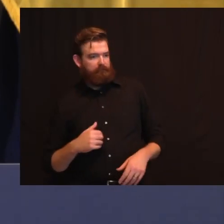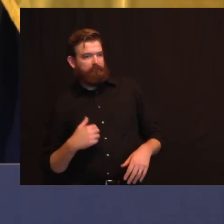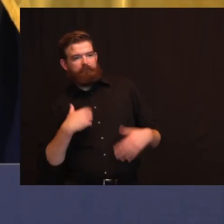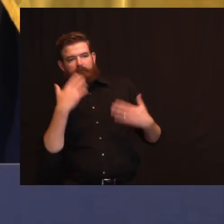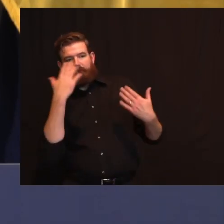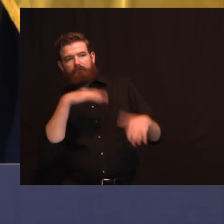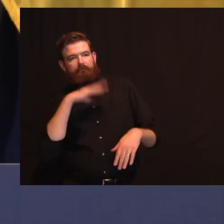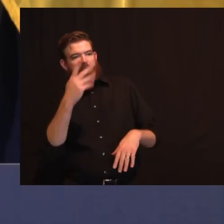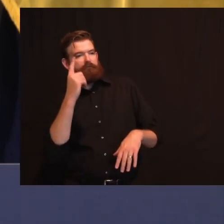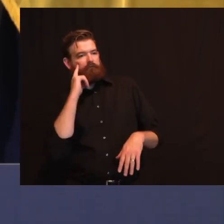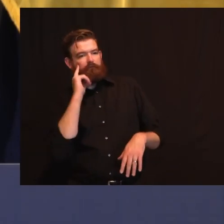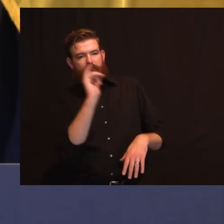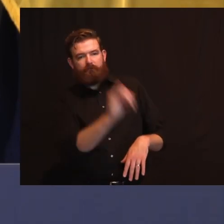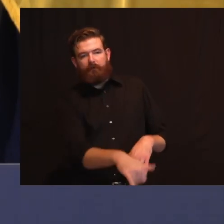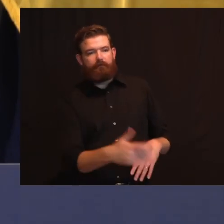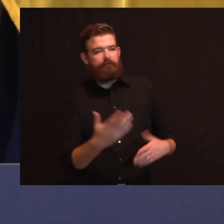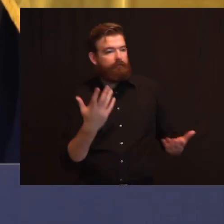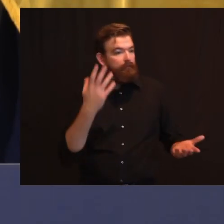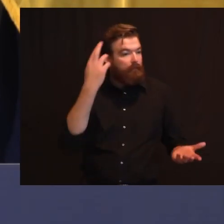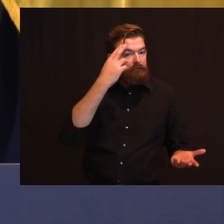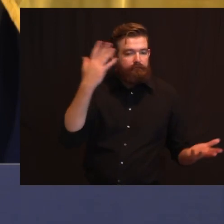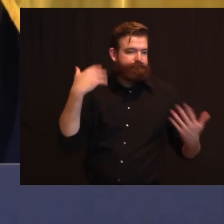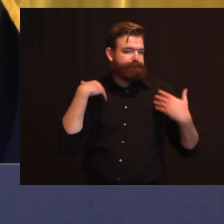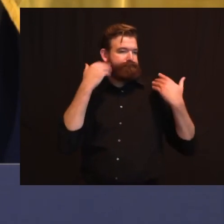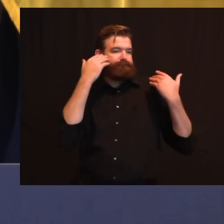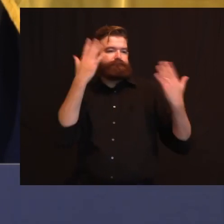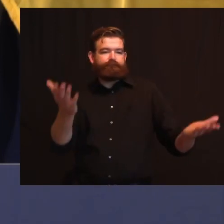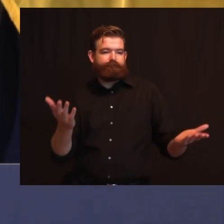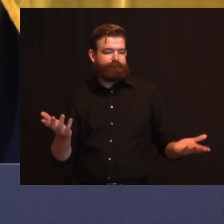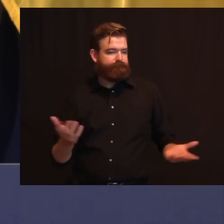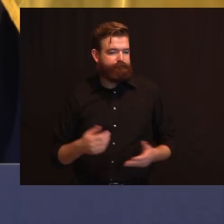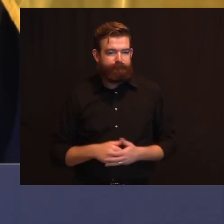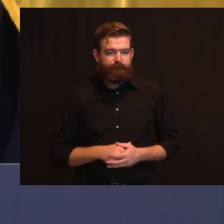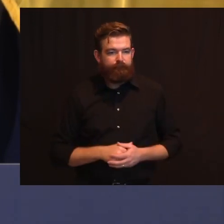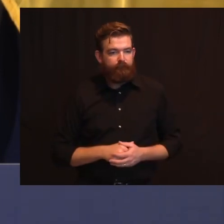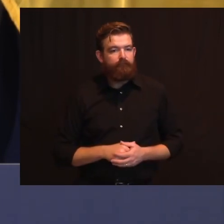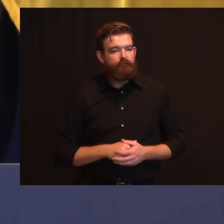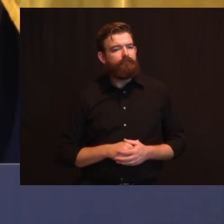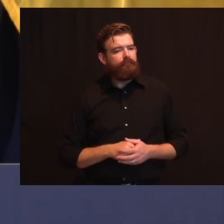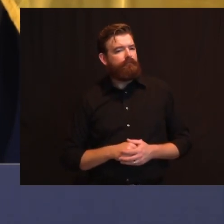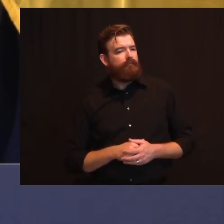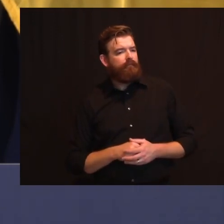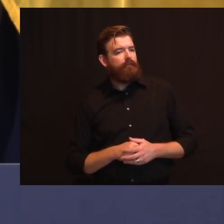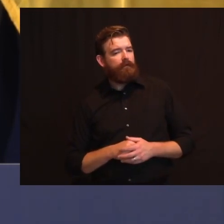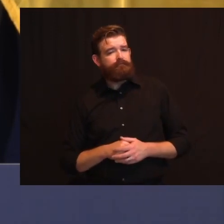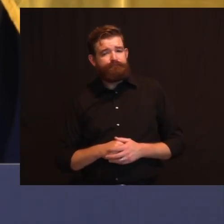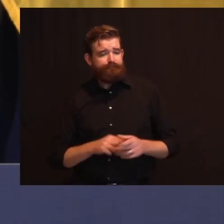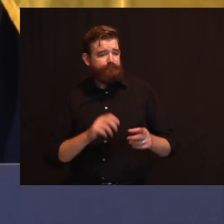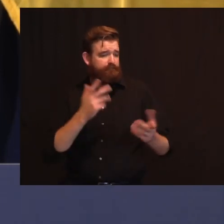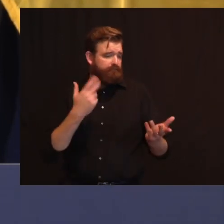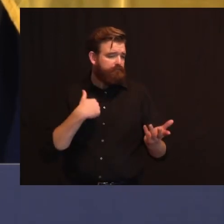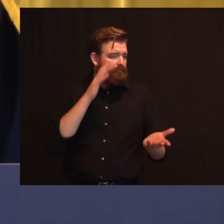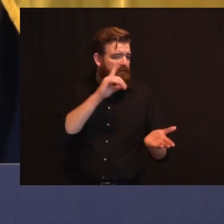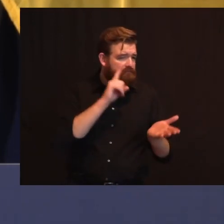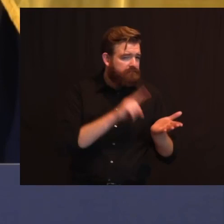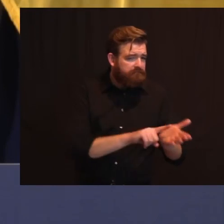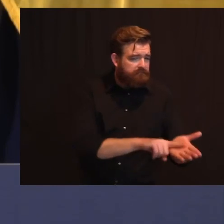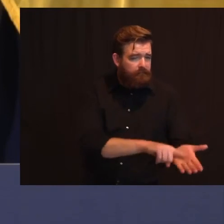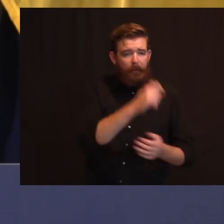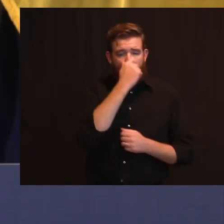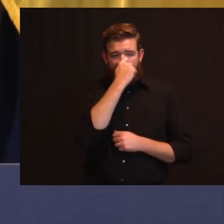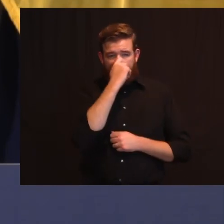premise, we are as equipped as any state in America in terms of dealing with that. But that's not to say that we're 100% fail-safe.